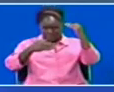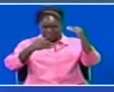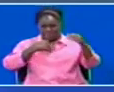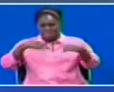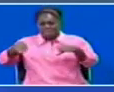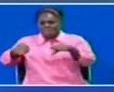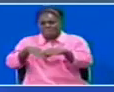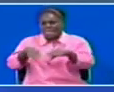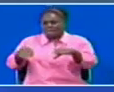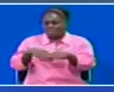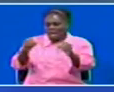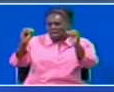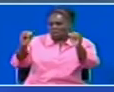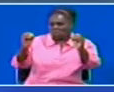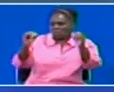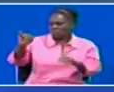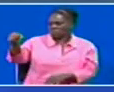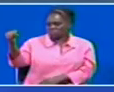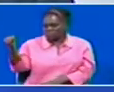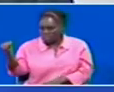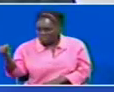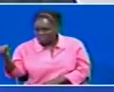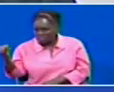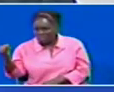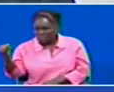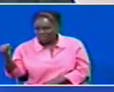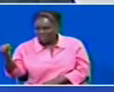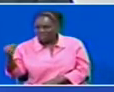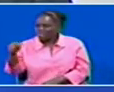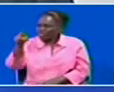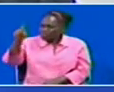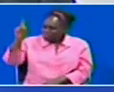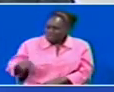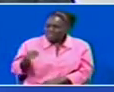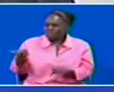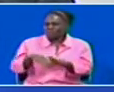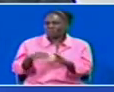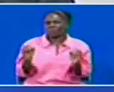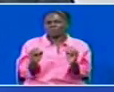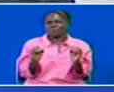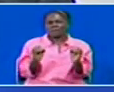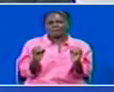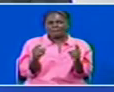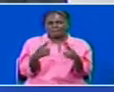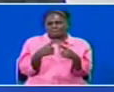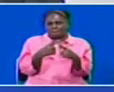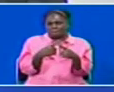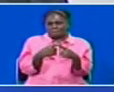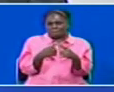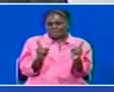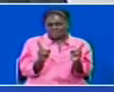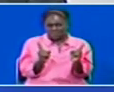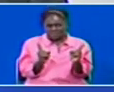member up to this point of Jubilee Party. So when you don't have to be a member. Kagwanja's party, but